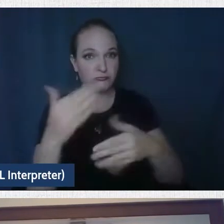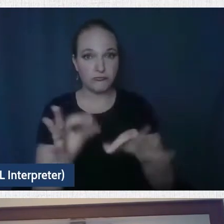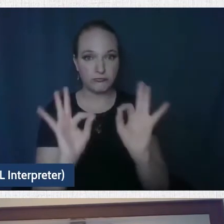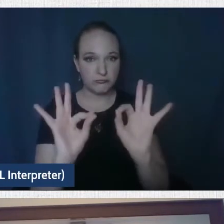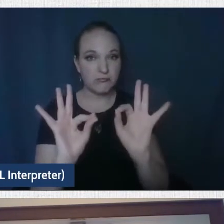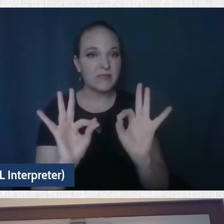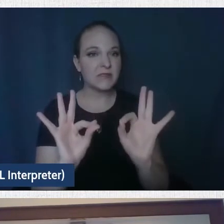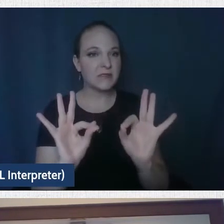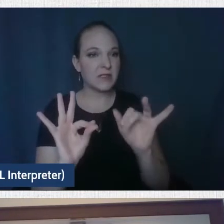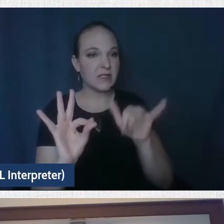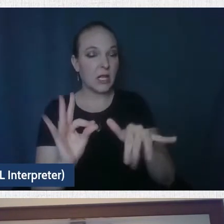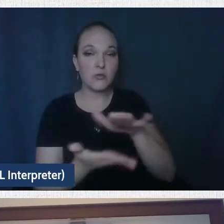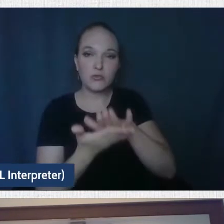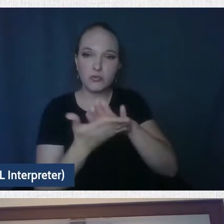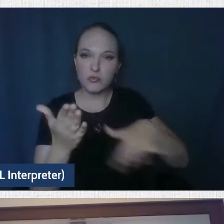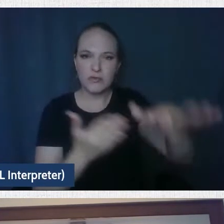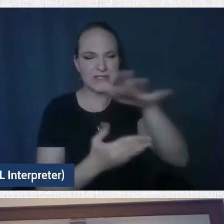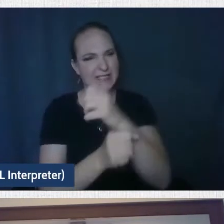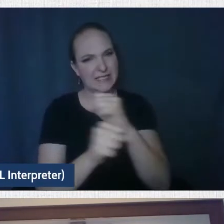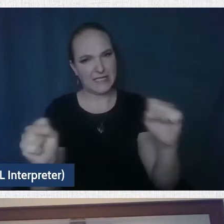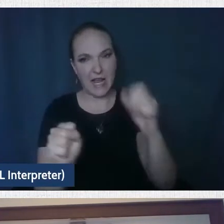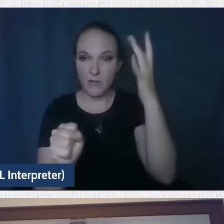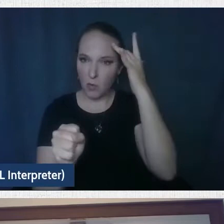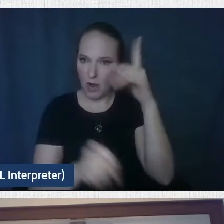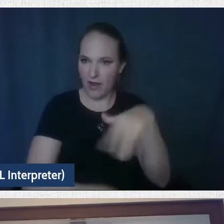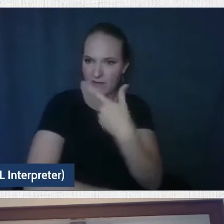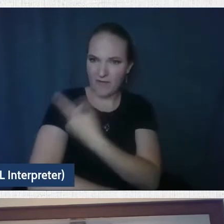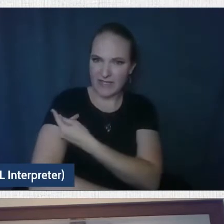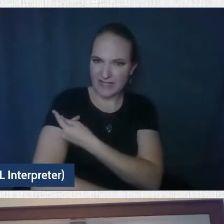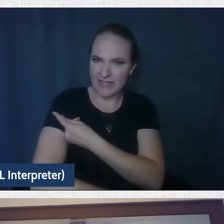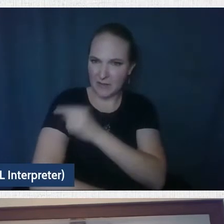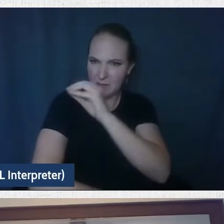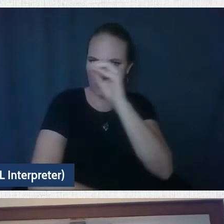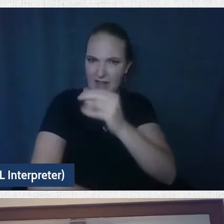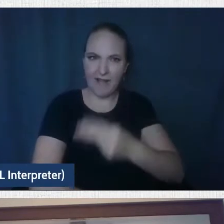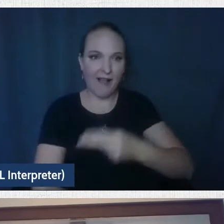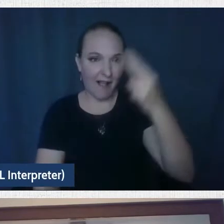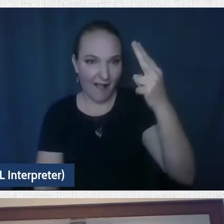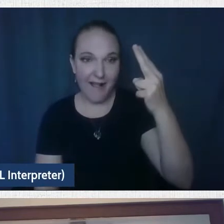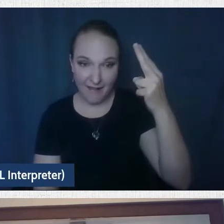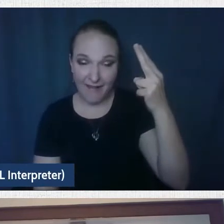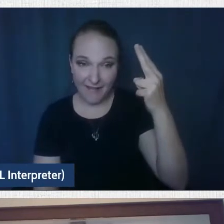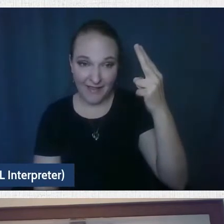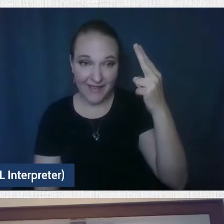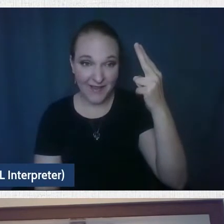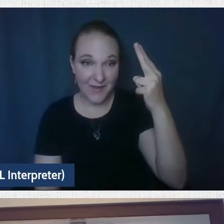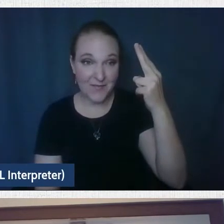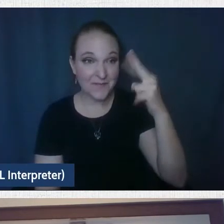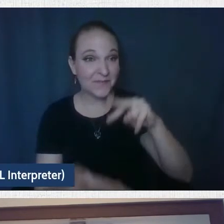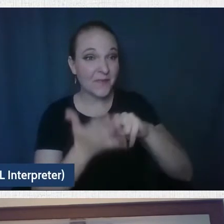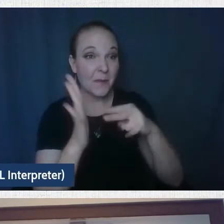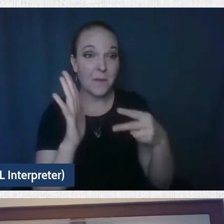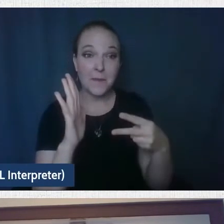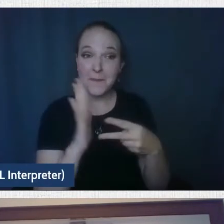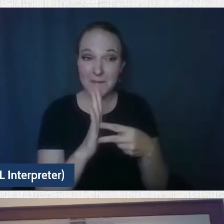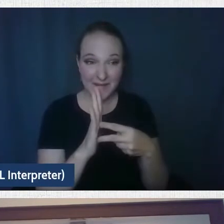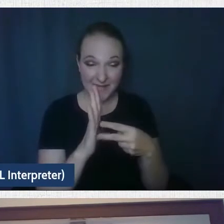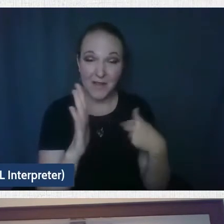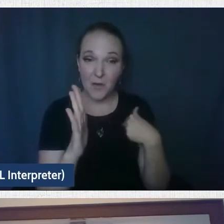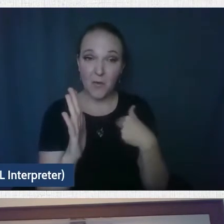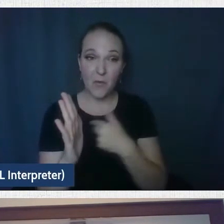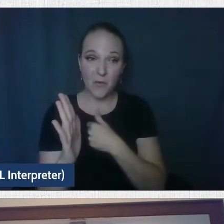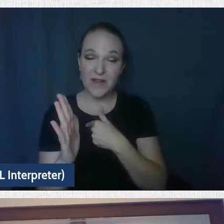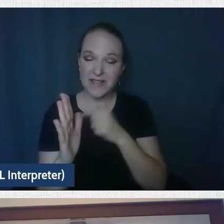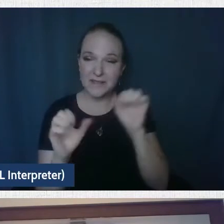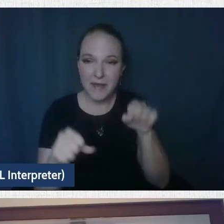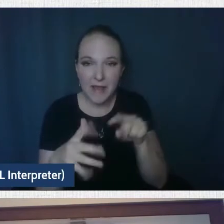safe because of, again, the high vaccination rates, the masking and other policies, we've also been able to begin